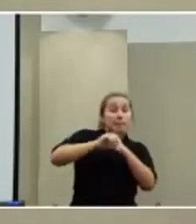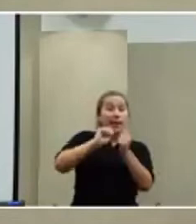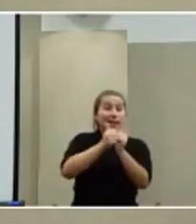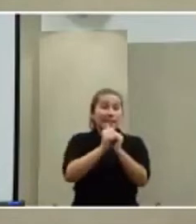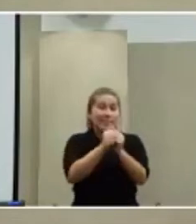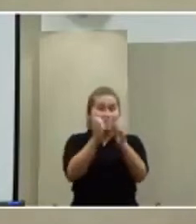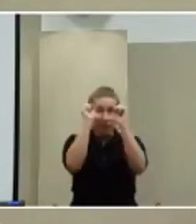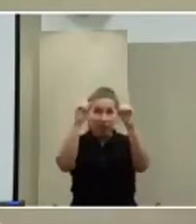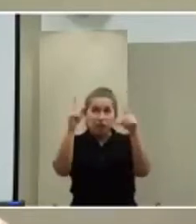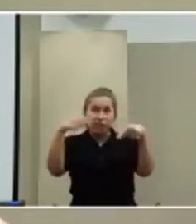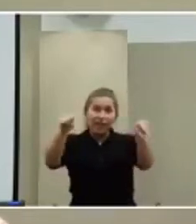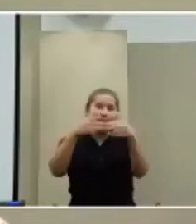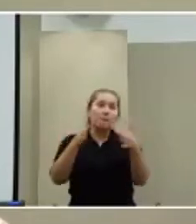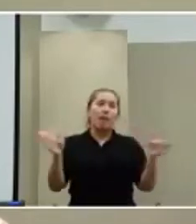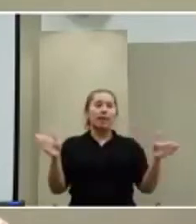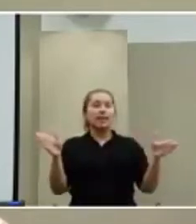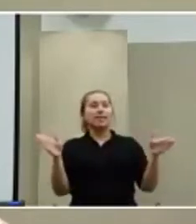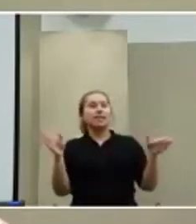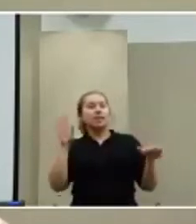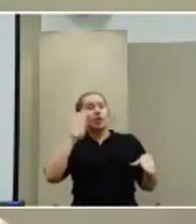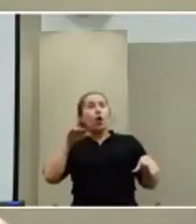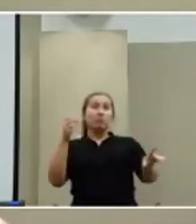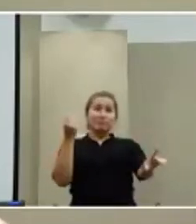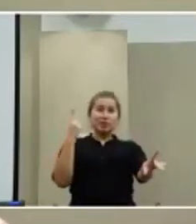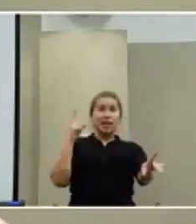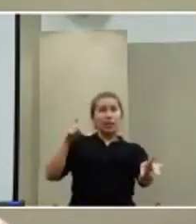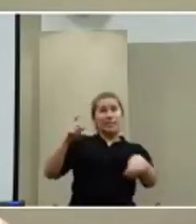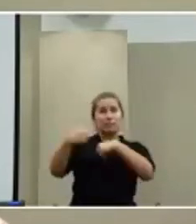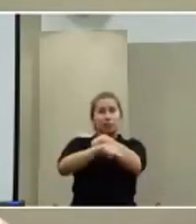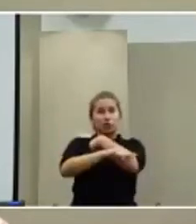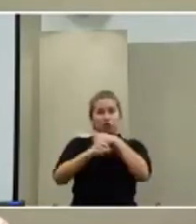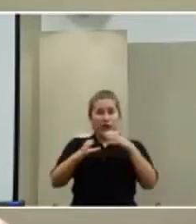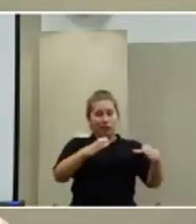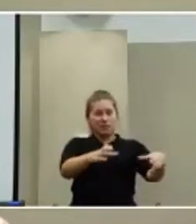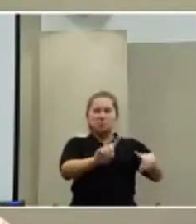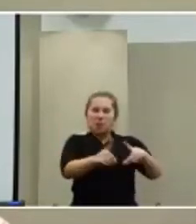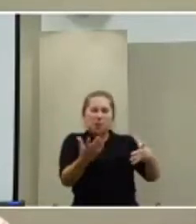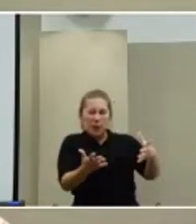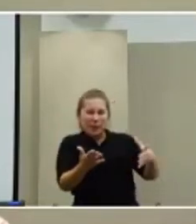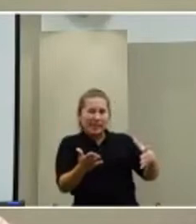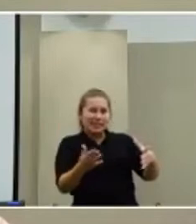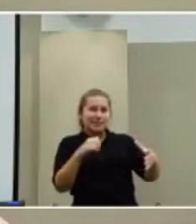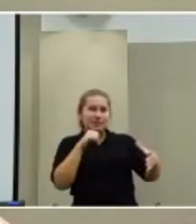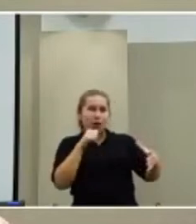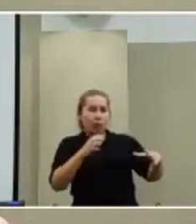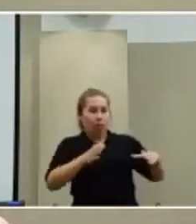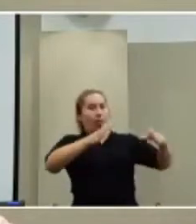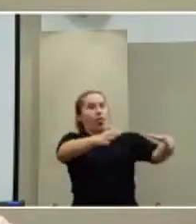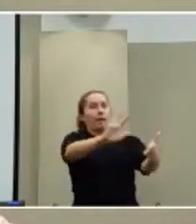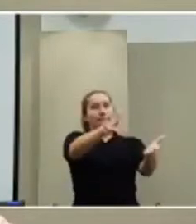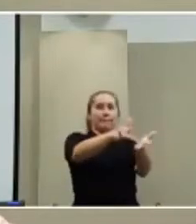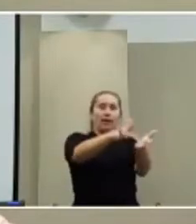educate the public, that I understand you need to put your trash out, but maybe let's not take up the whole